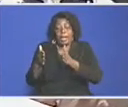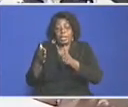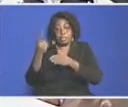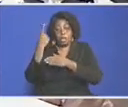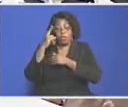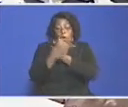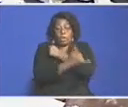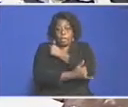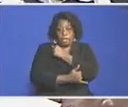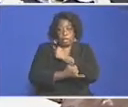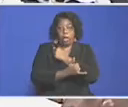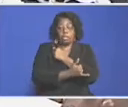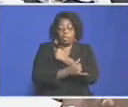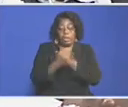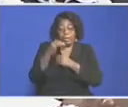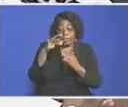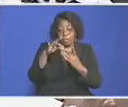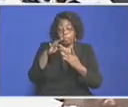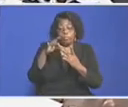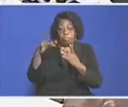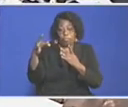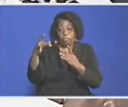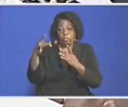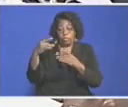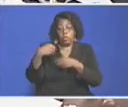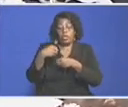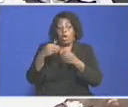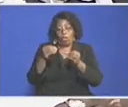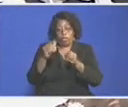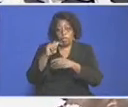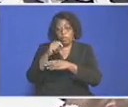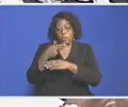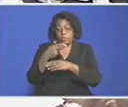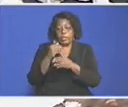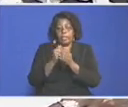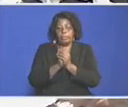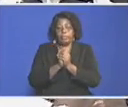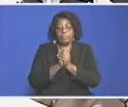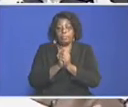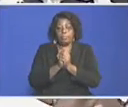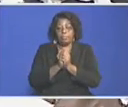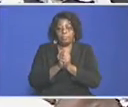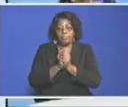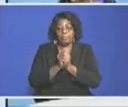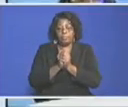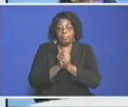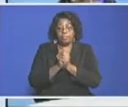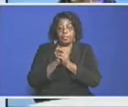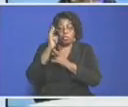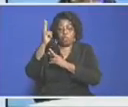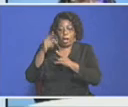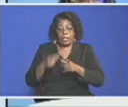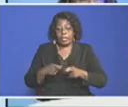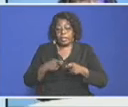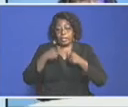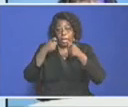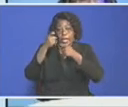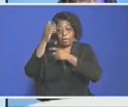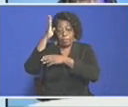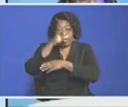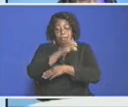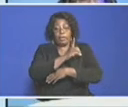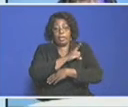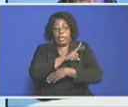if elected to office on Thursday. Amajal Knowles has this report. The virtual rally also gave leader Philip Davis